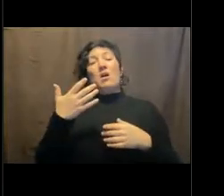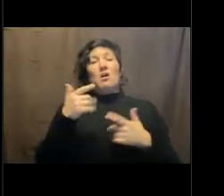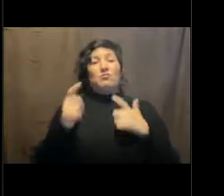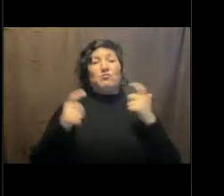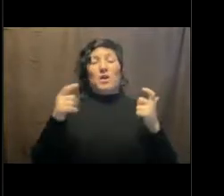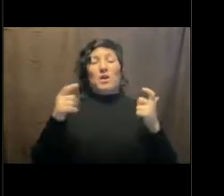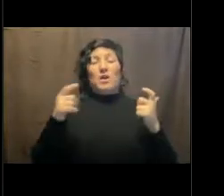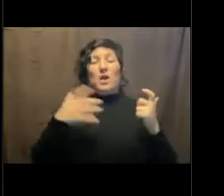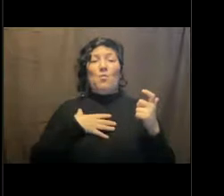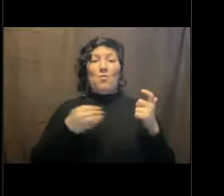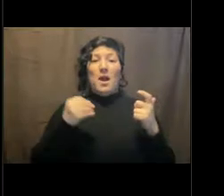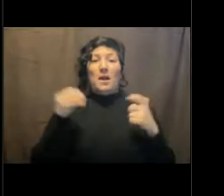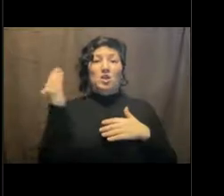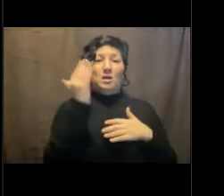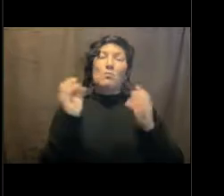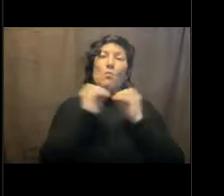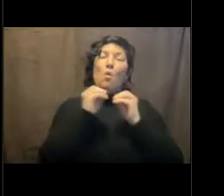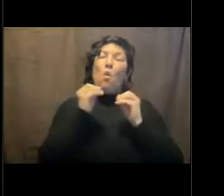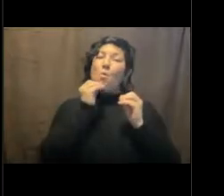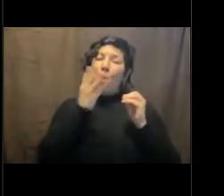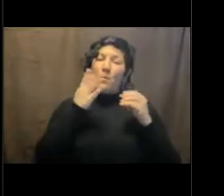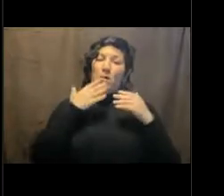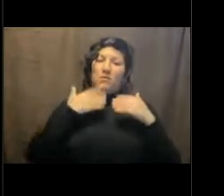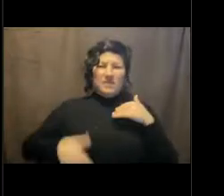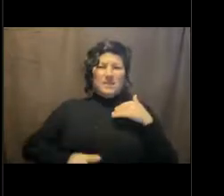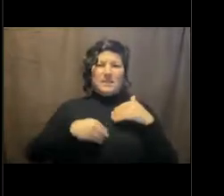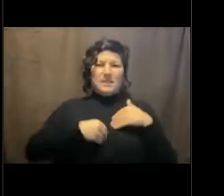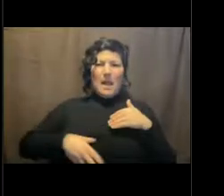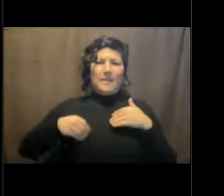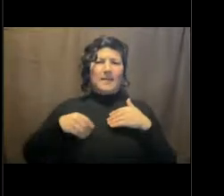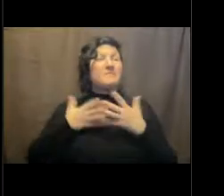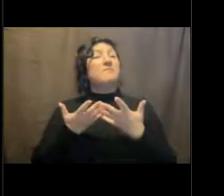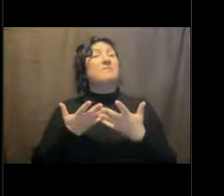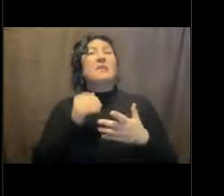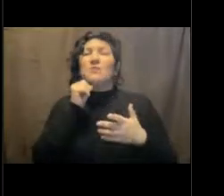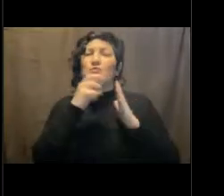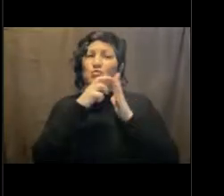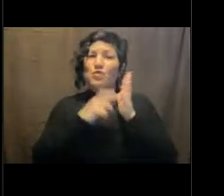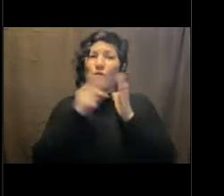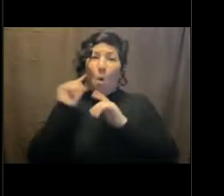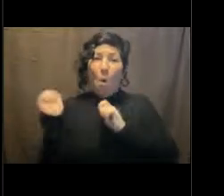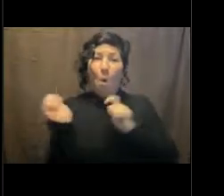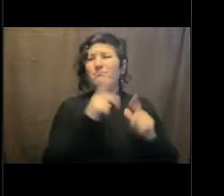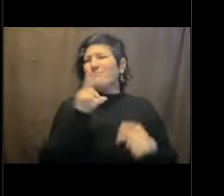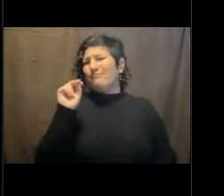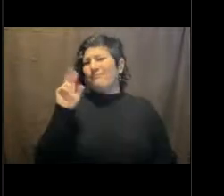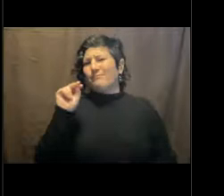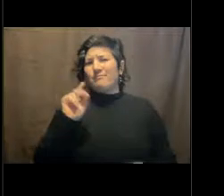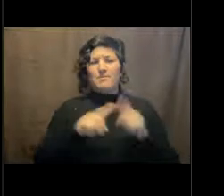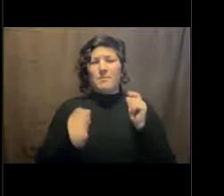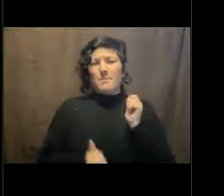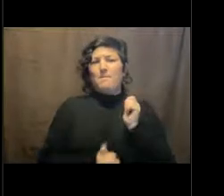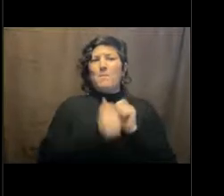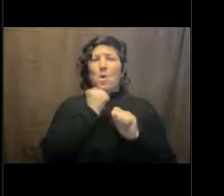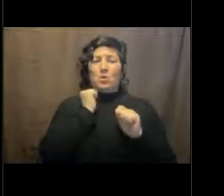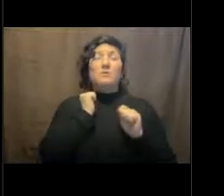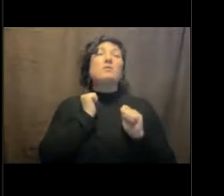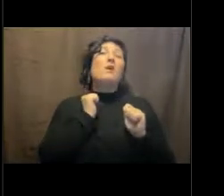So it's not the rule for all these species, but the majority are in fact cold-blooded. So that's where they're similar. In terms of where they're